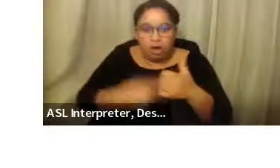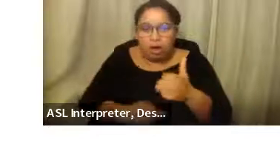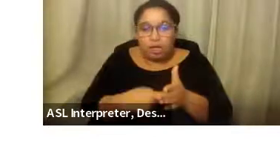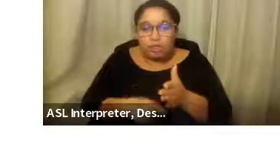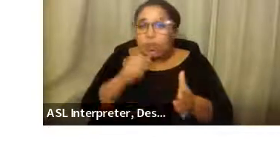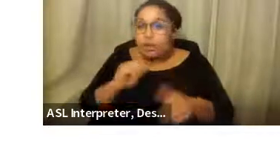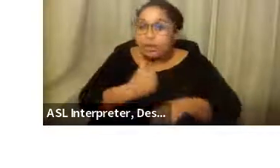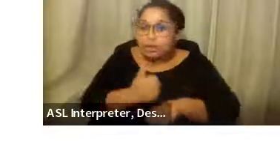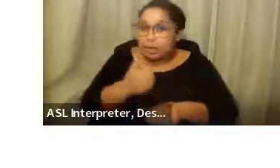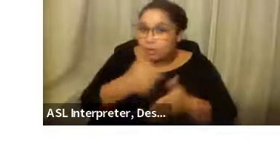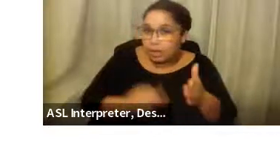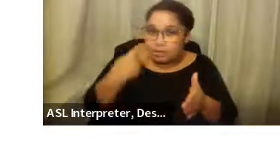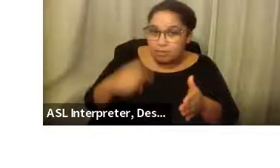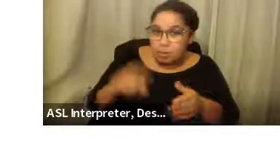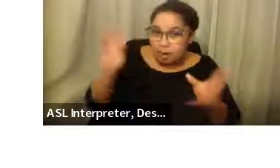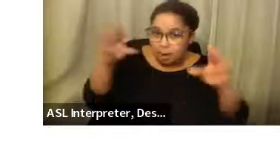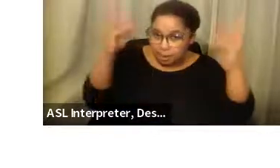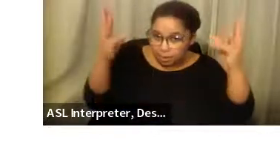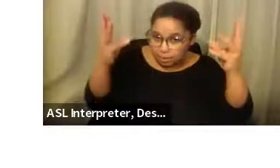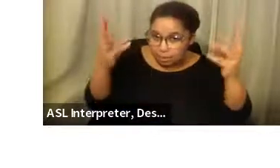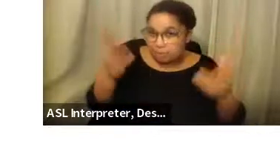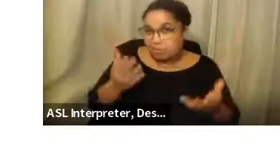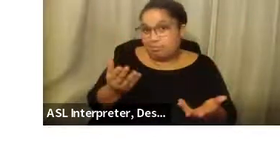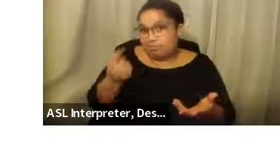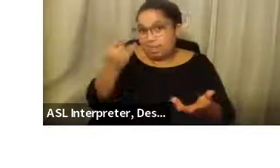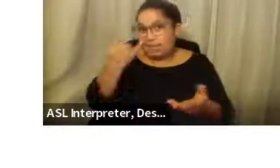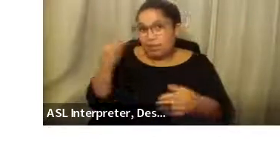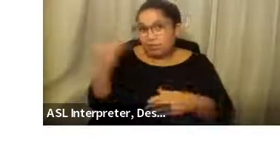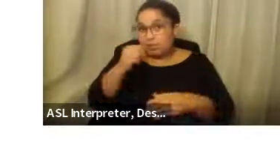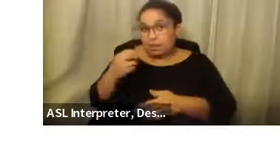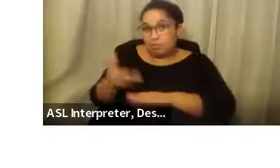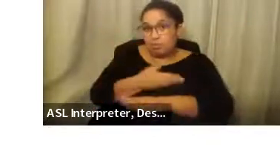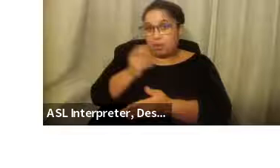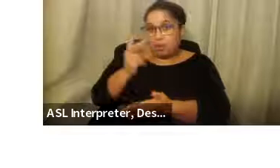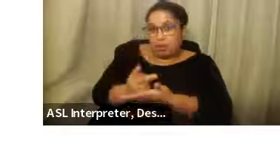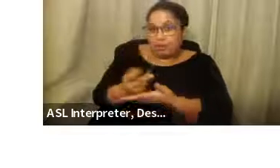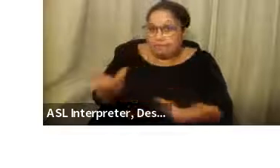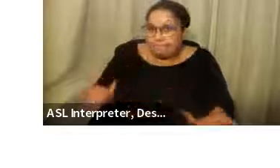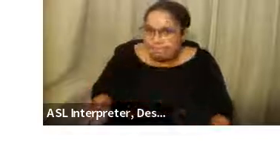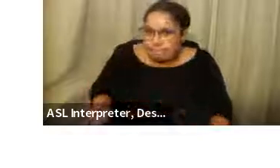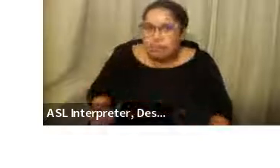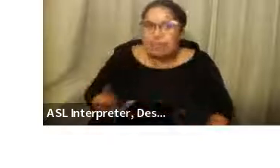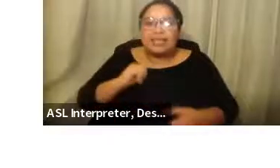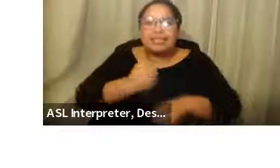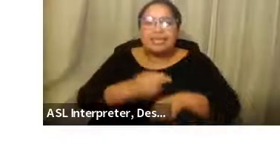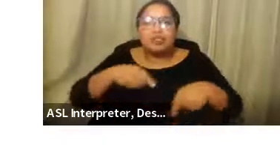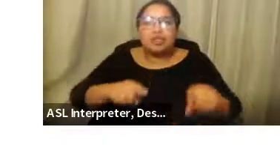prices of the ambulance trips. Those for the 911 system are set during the procurement process. But I